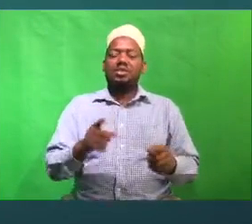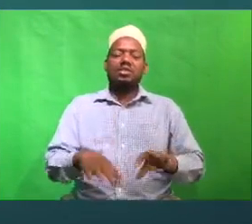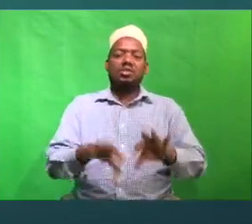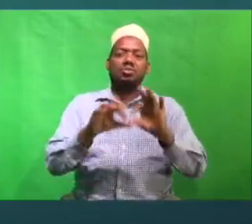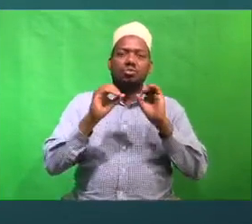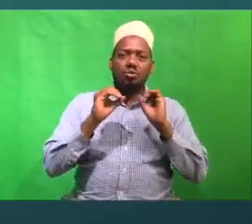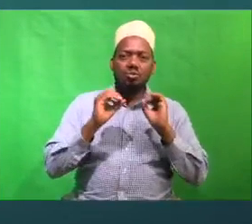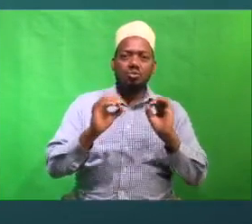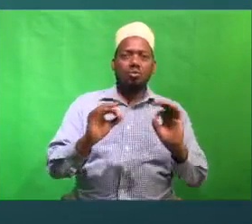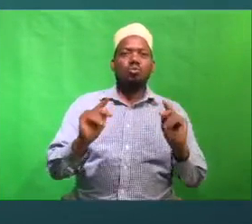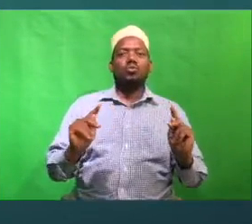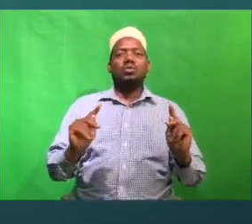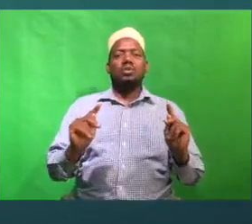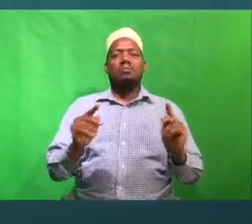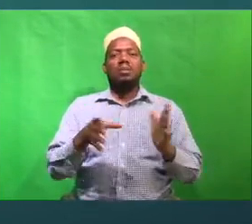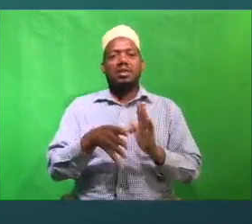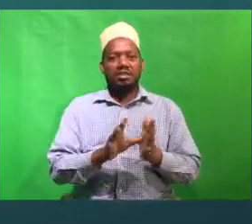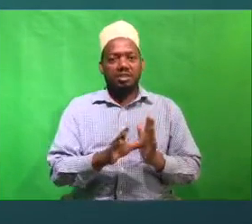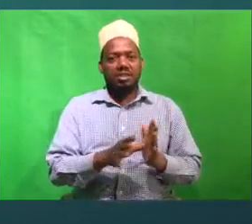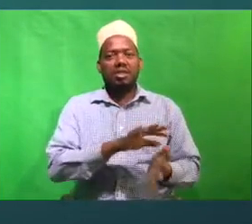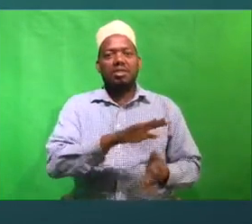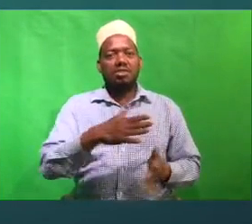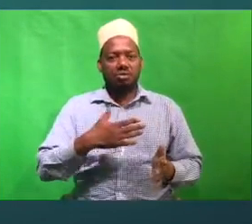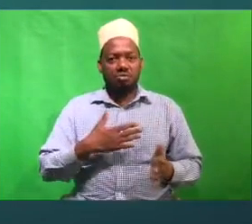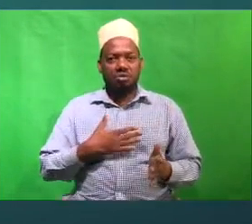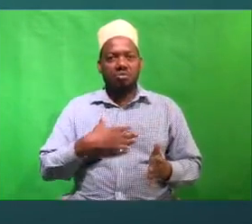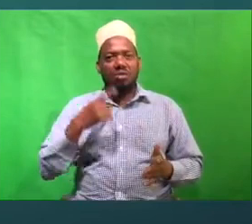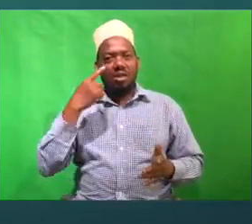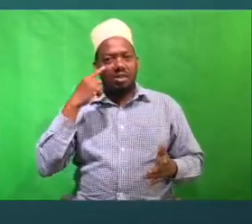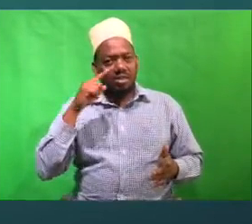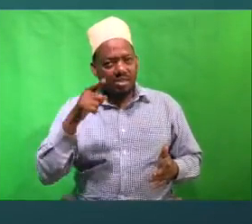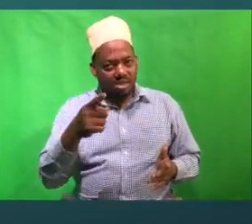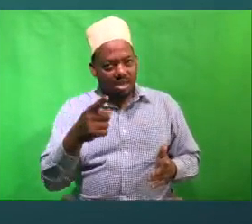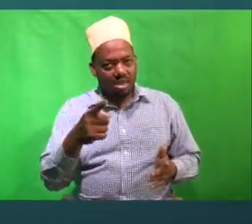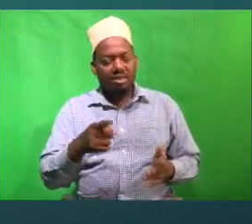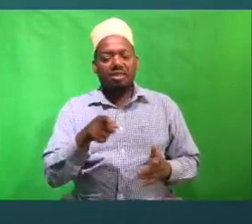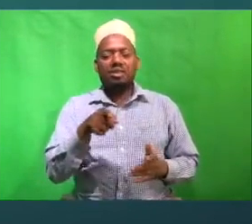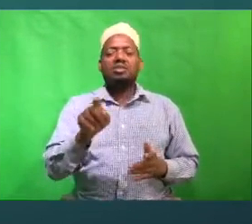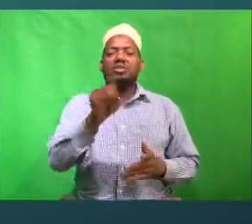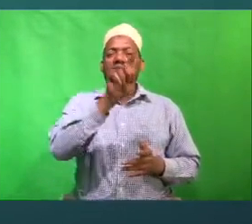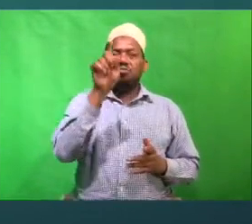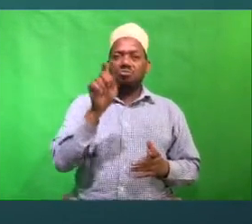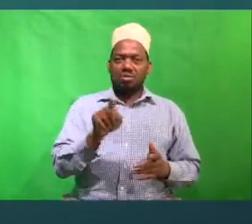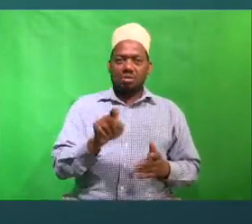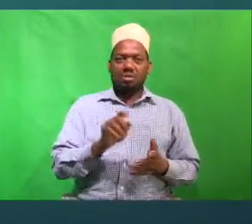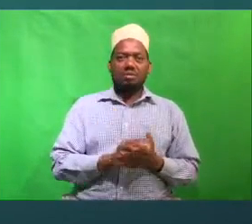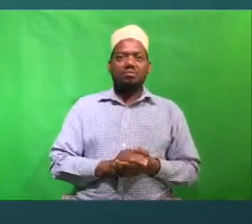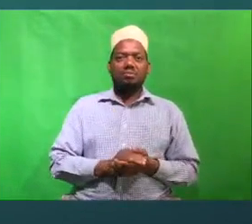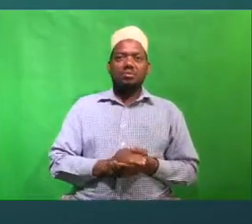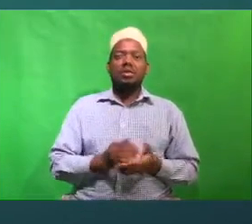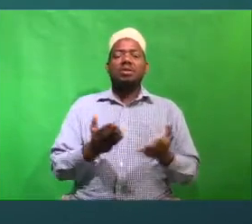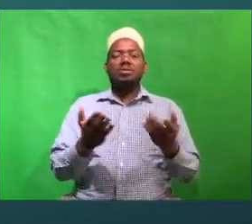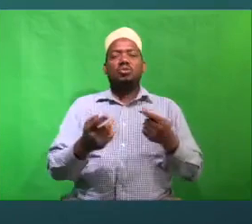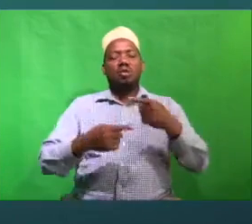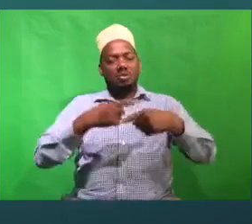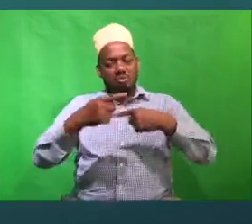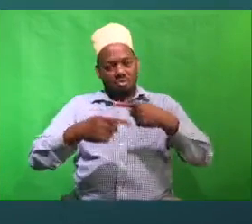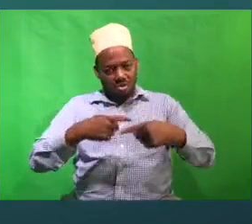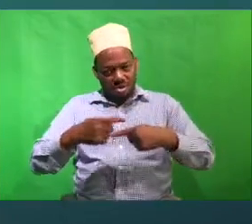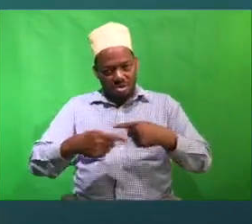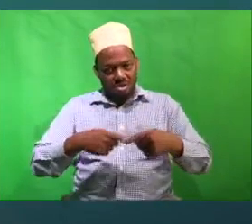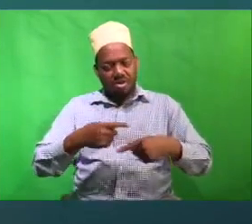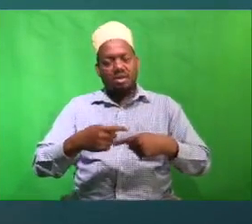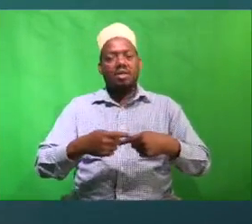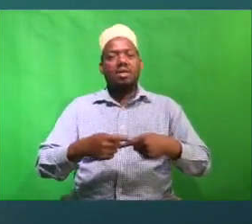That is very good, my dear students. Well, you tried for this question. So, we are going